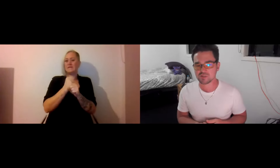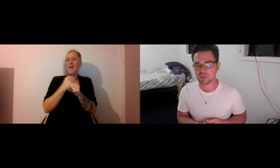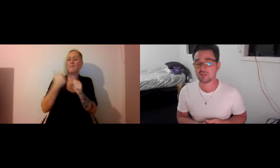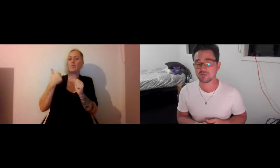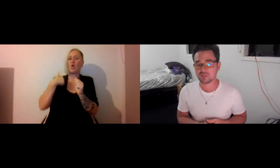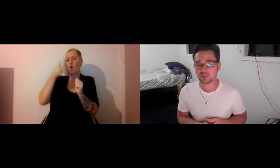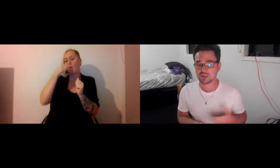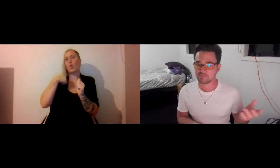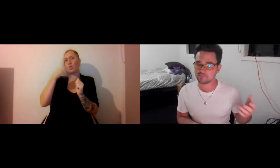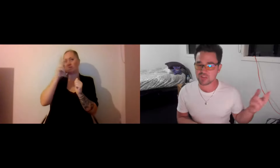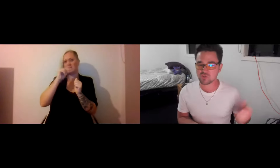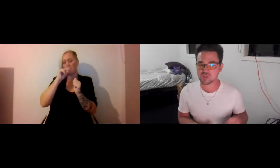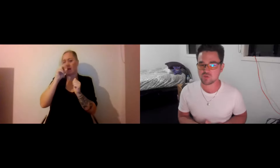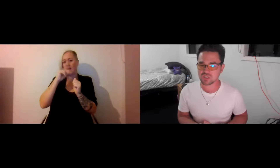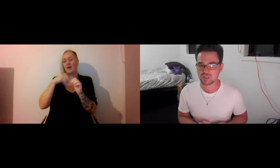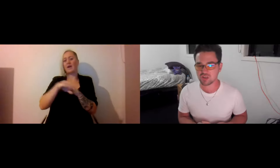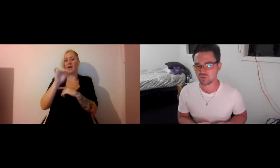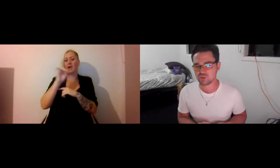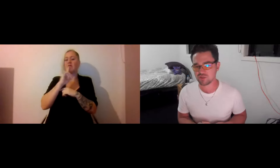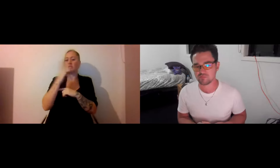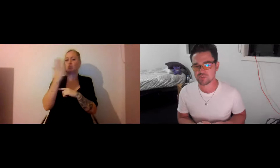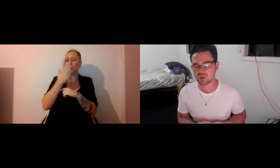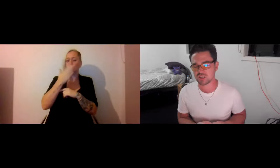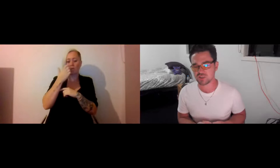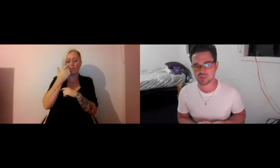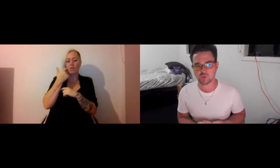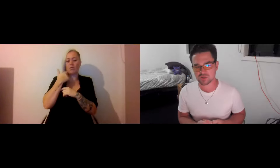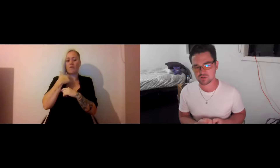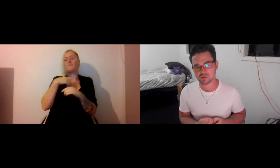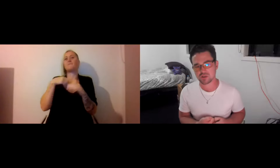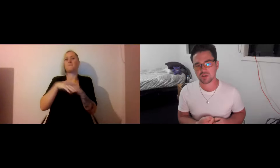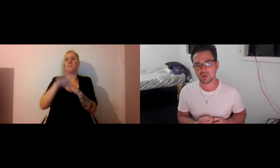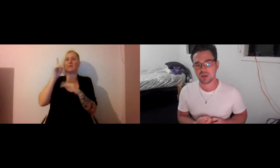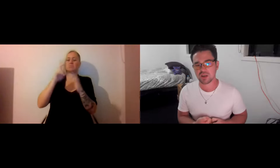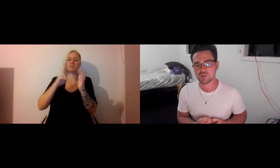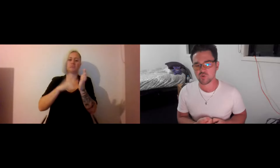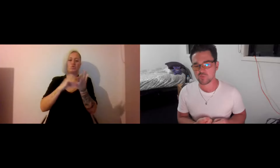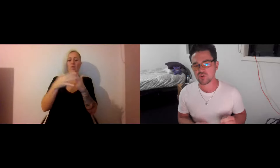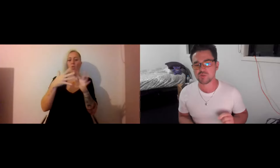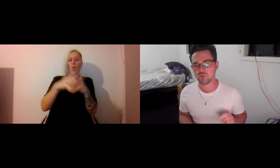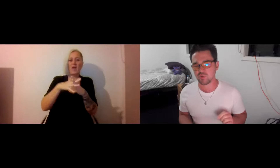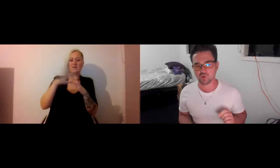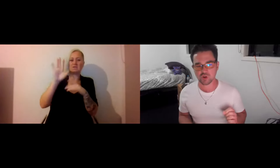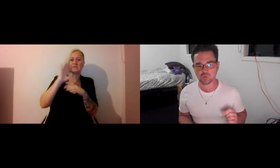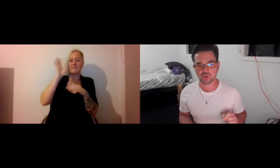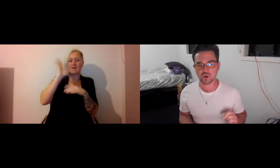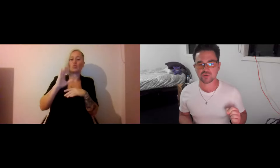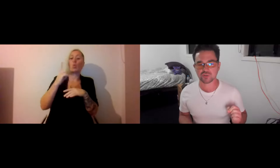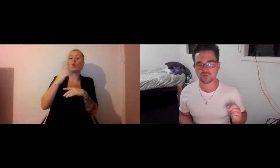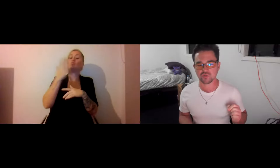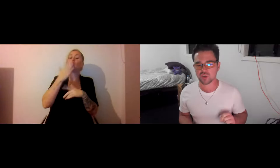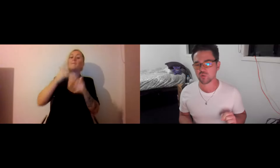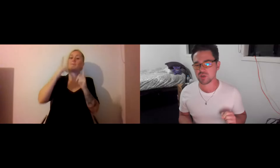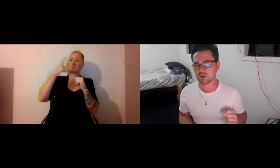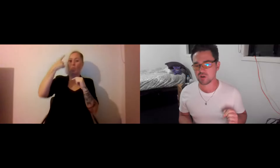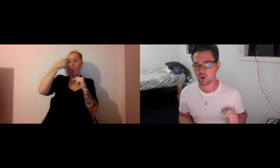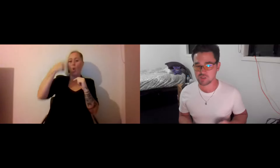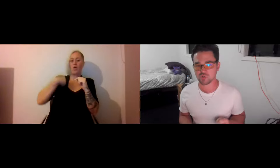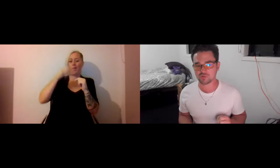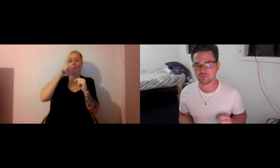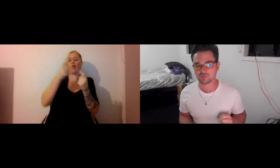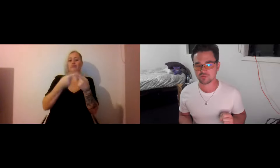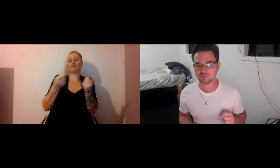was young, in a hearing school in the countryside in New South Wales, a school principal thought I would not graduate